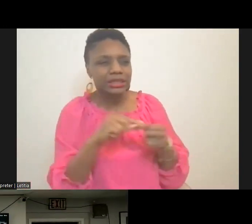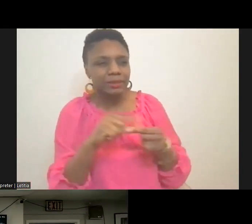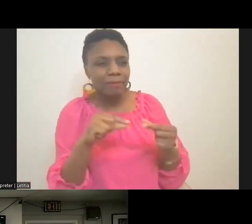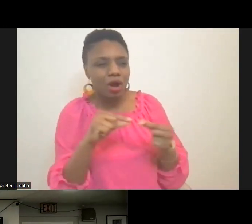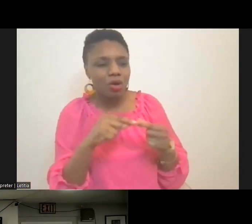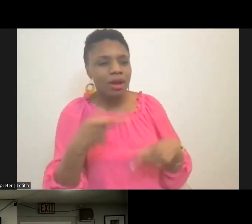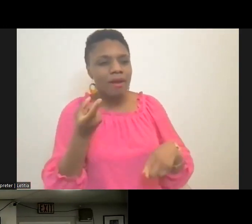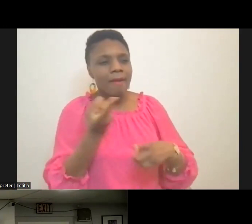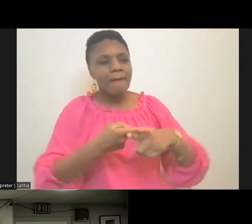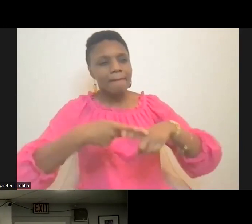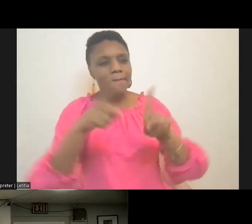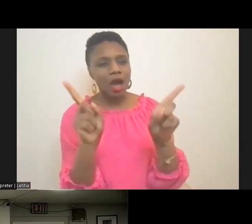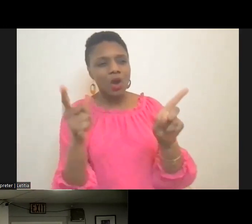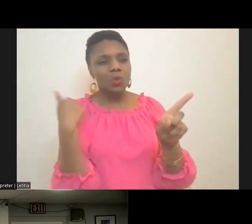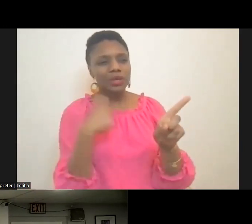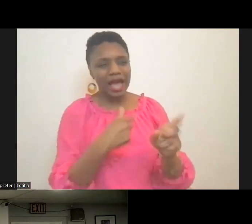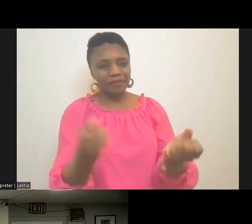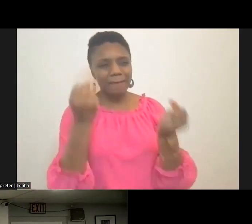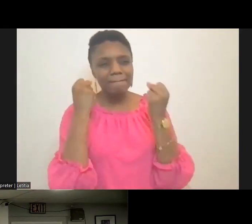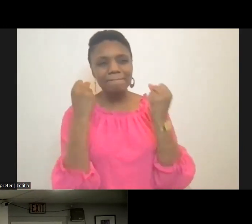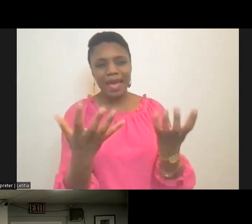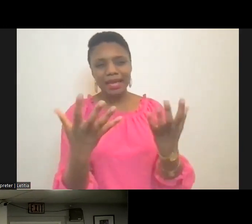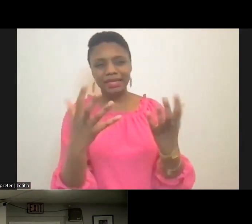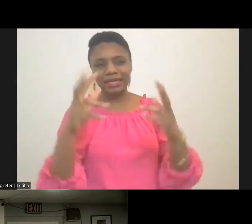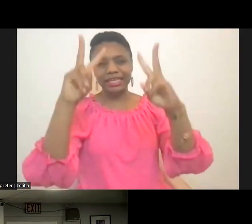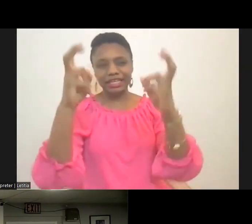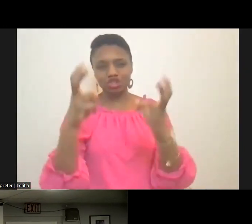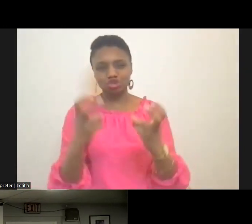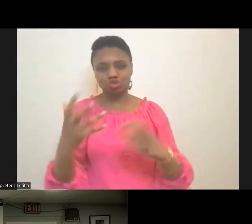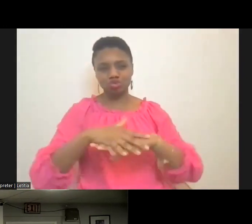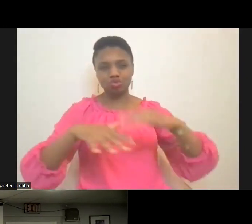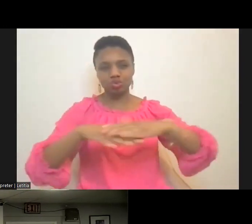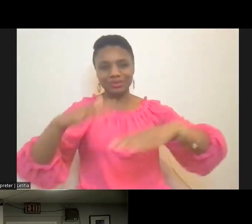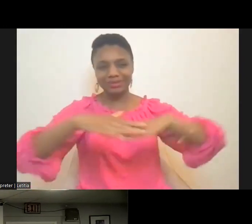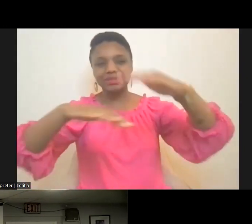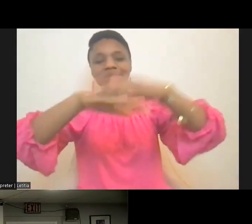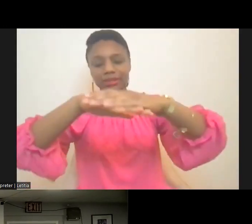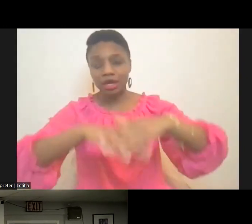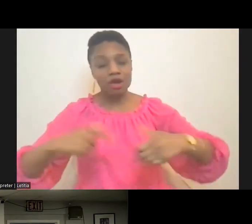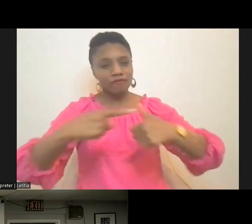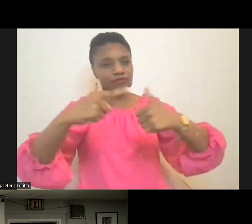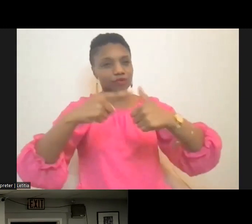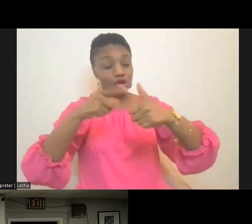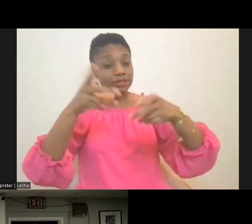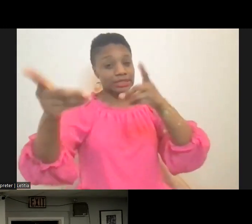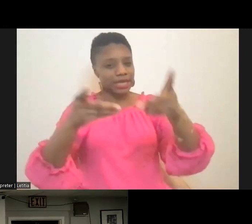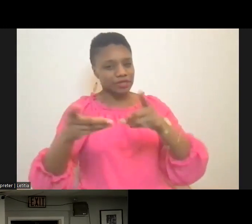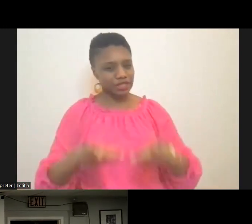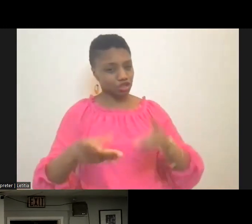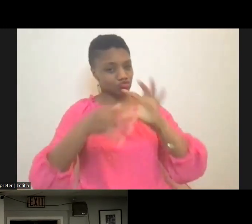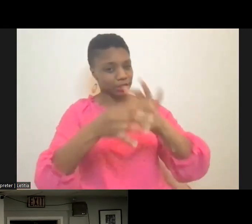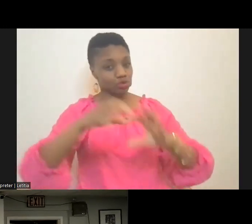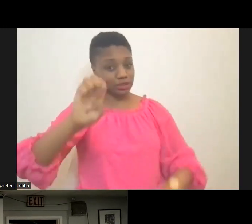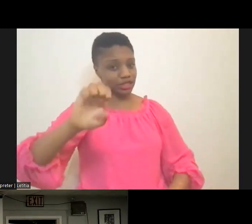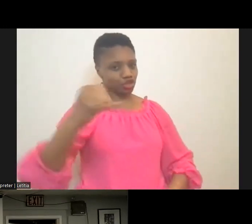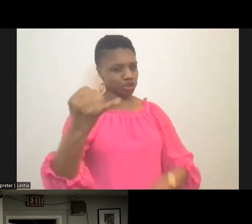that, you know, we have a lot of layers here. So I think trying to not only, like you said, to the definition of environmental justice in